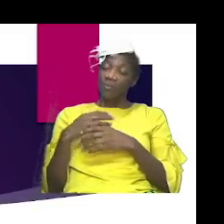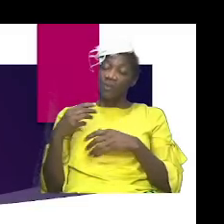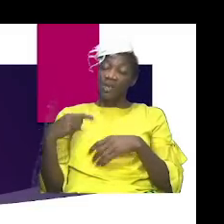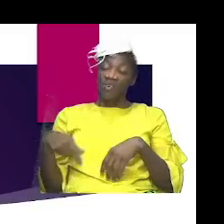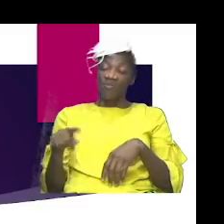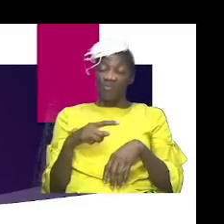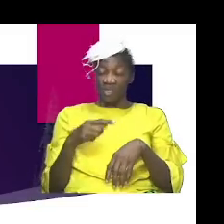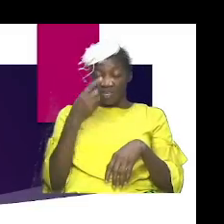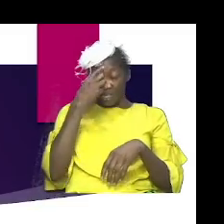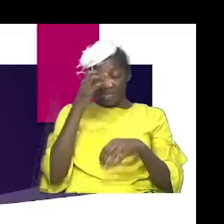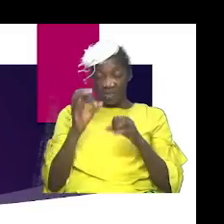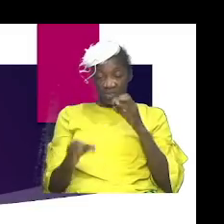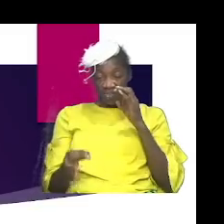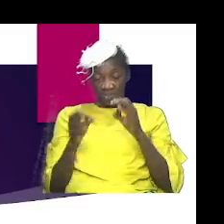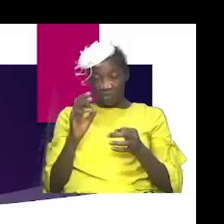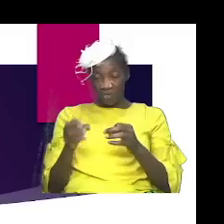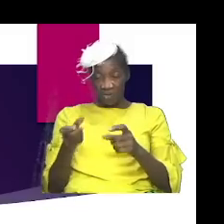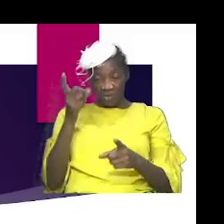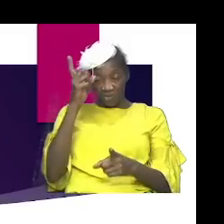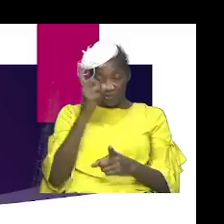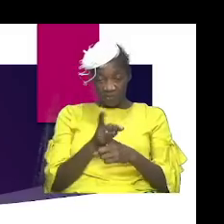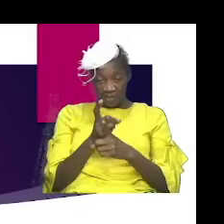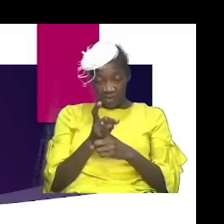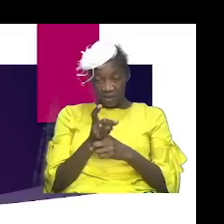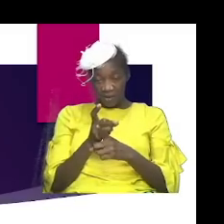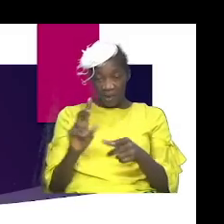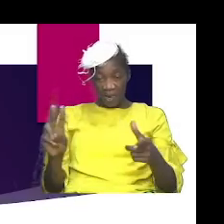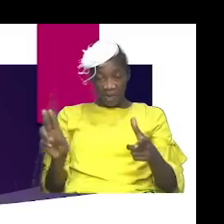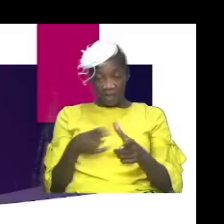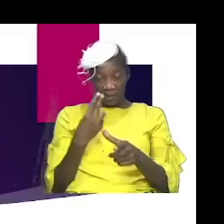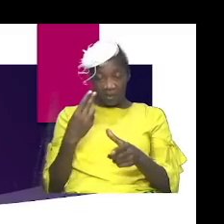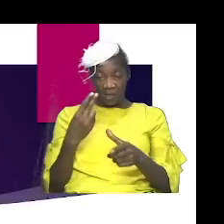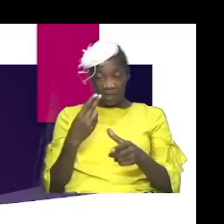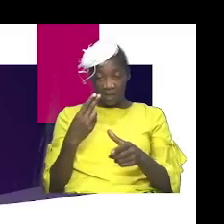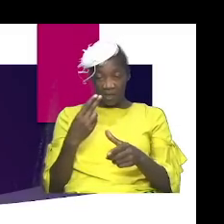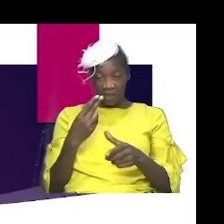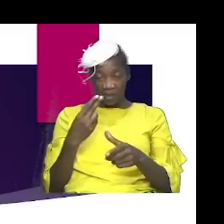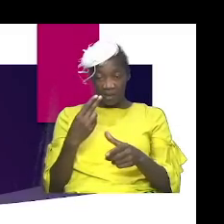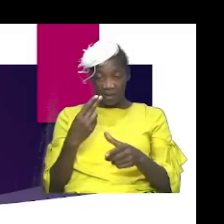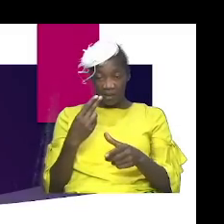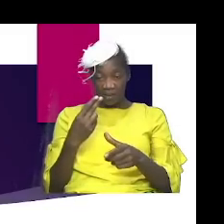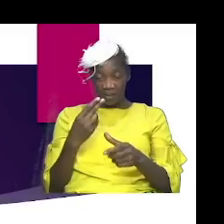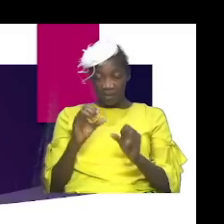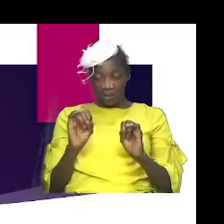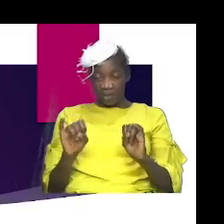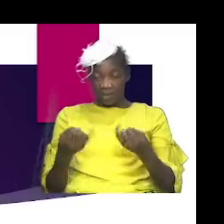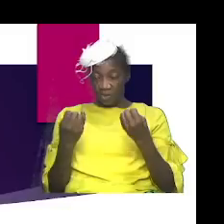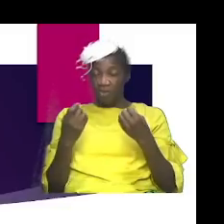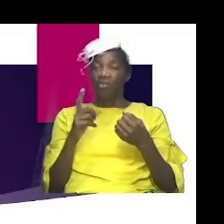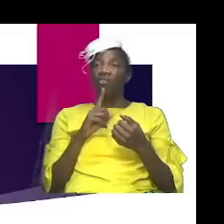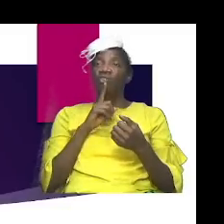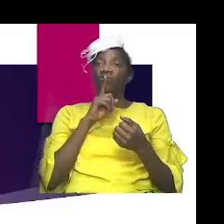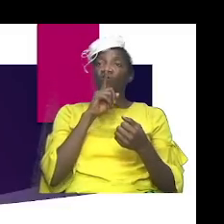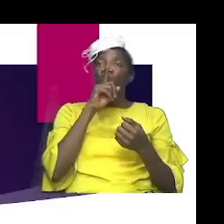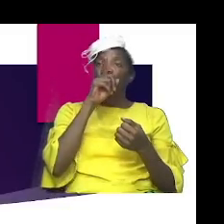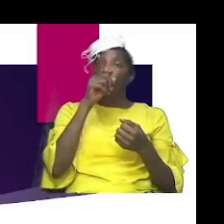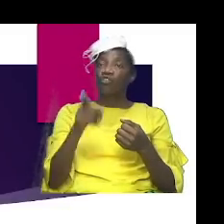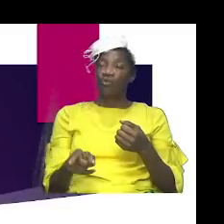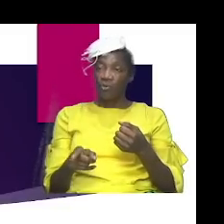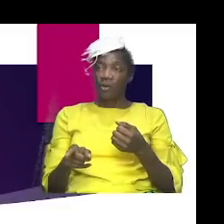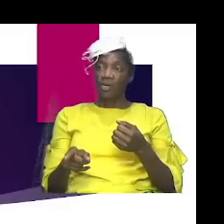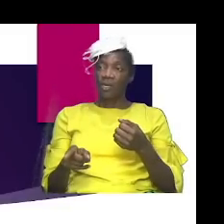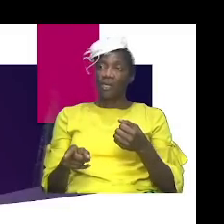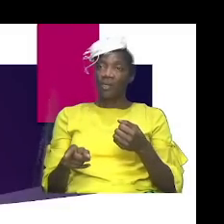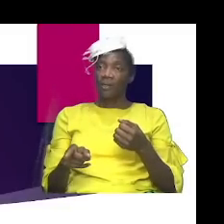judged fairly. Secondly, we will be judged thoroughly. And